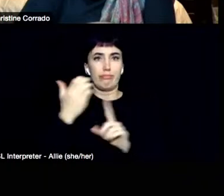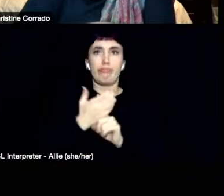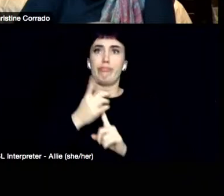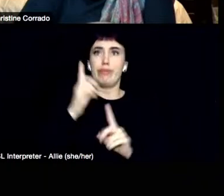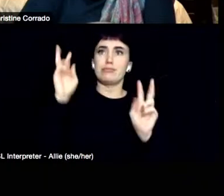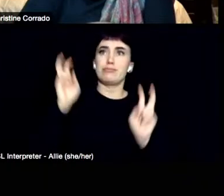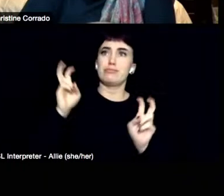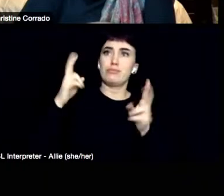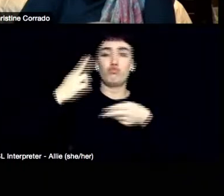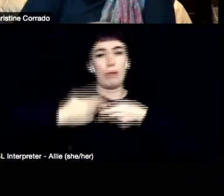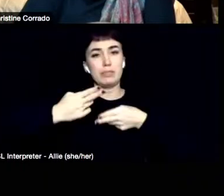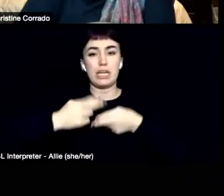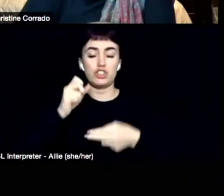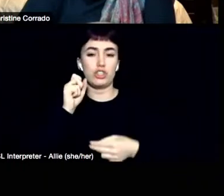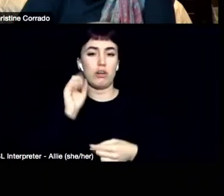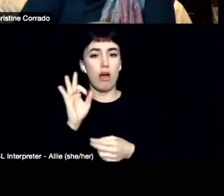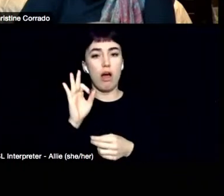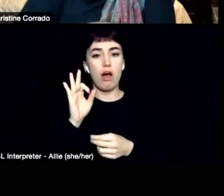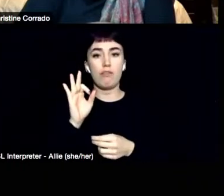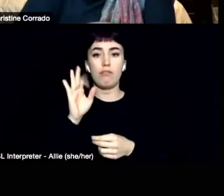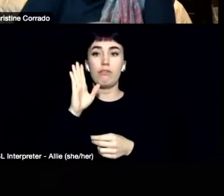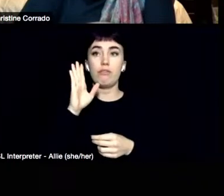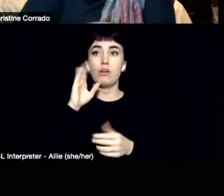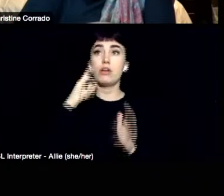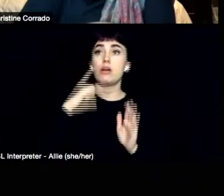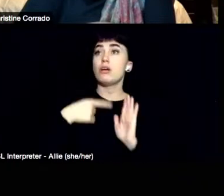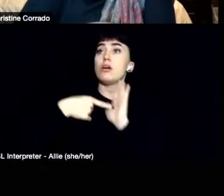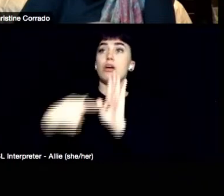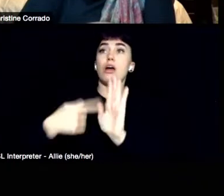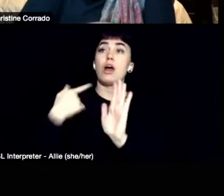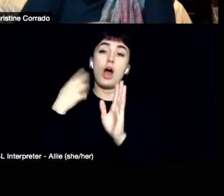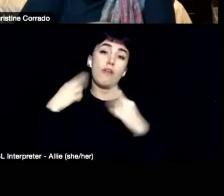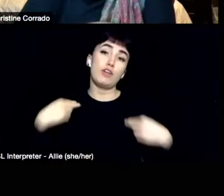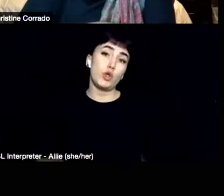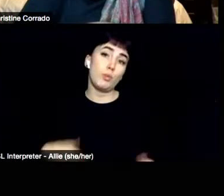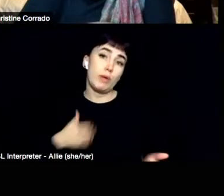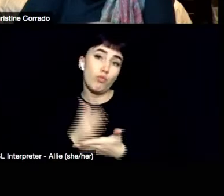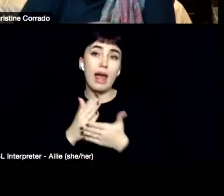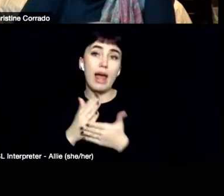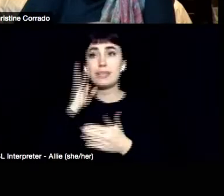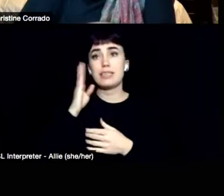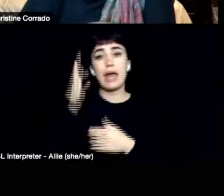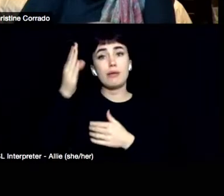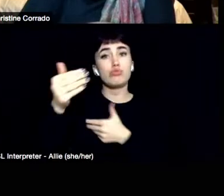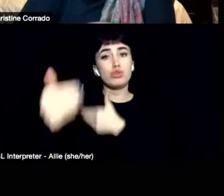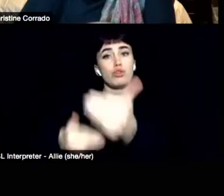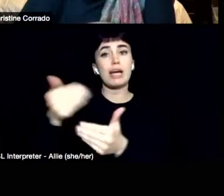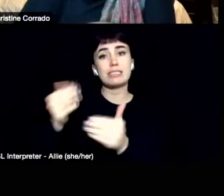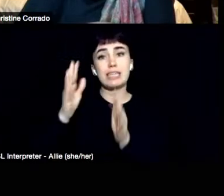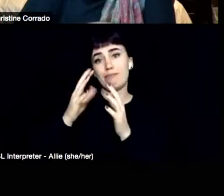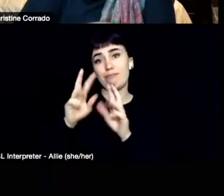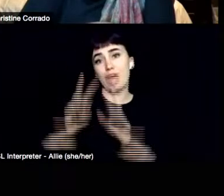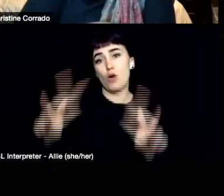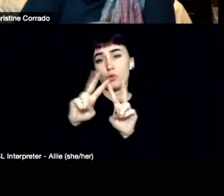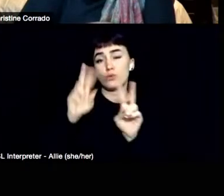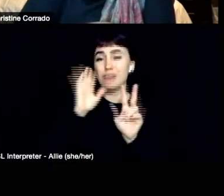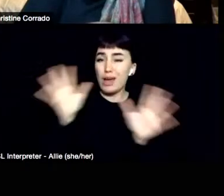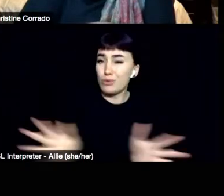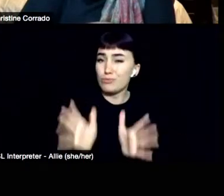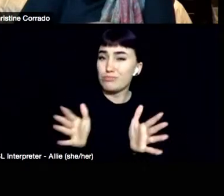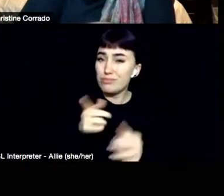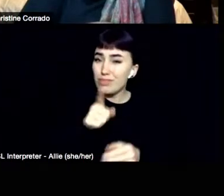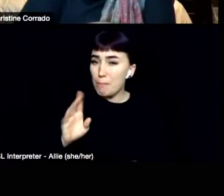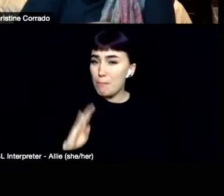reputation of being a beacon of human rights and progressive values, I would really urge the rest of the board to get behind